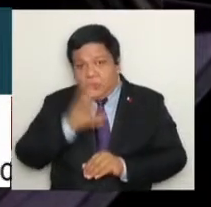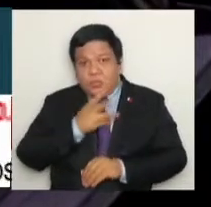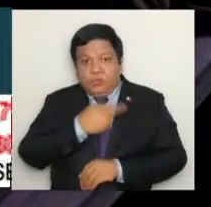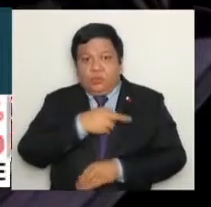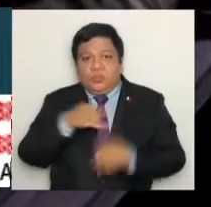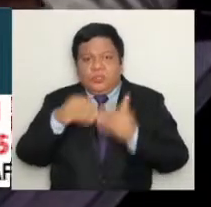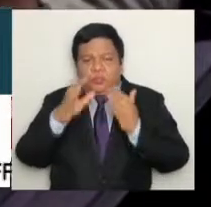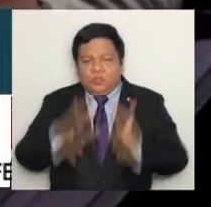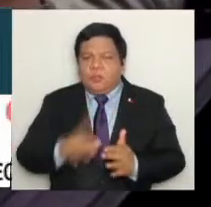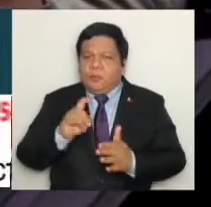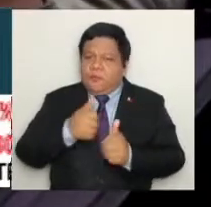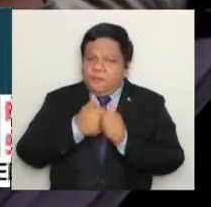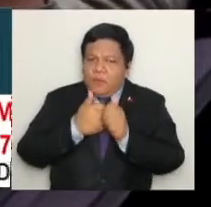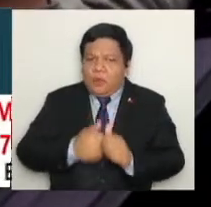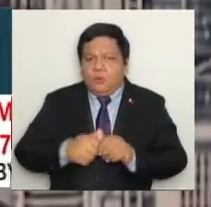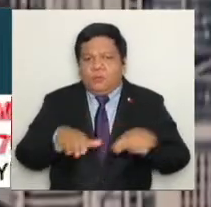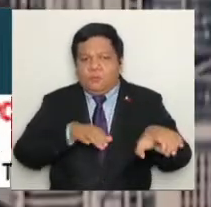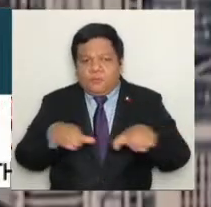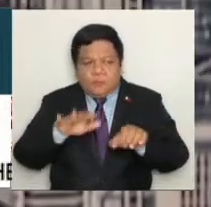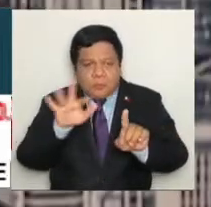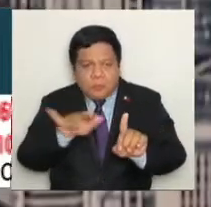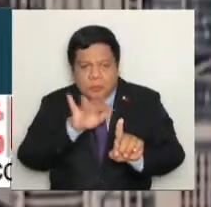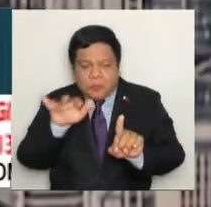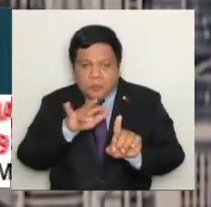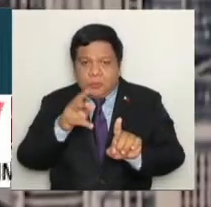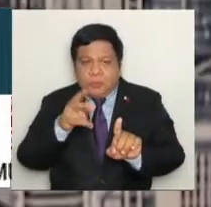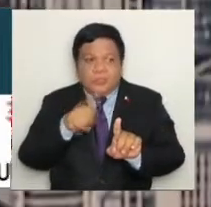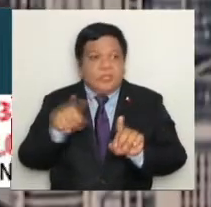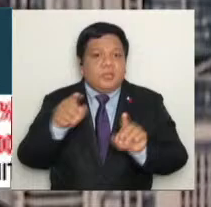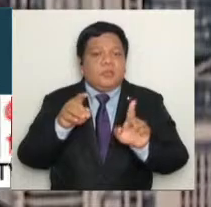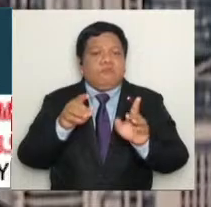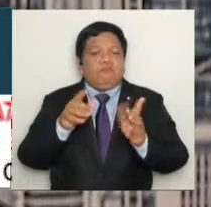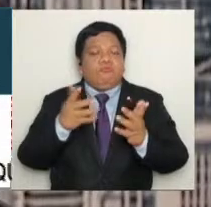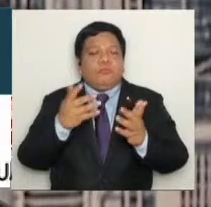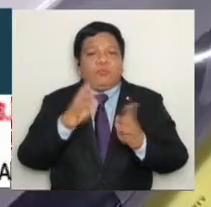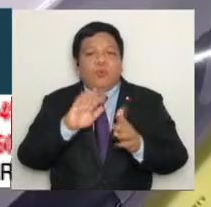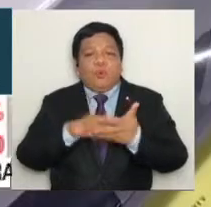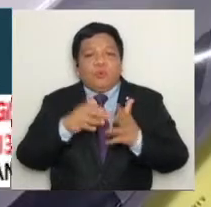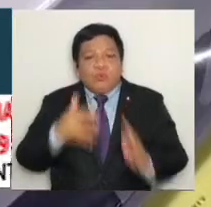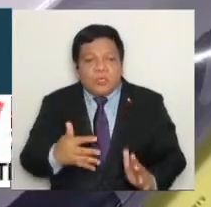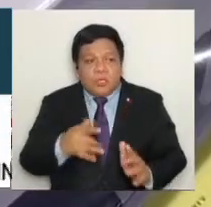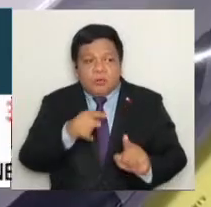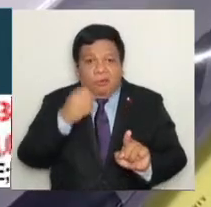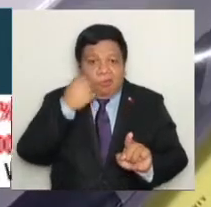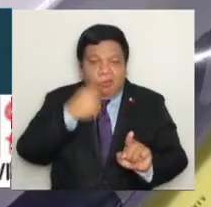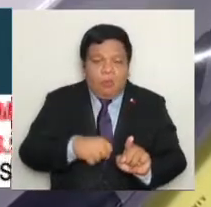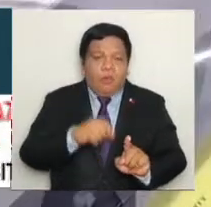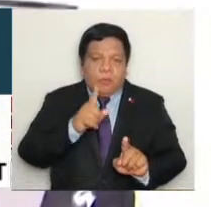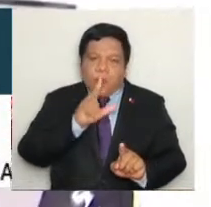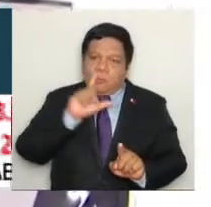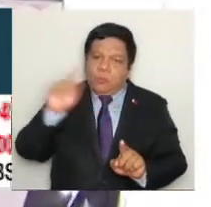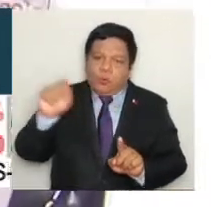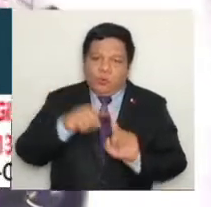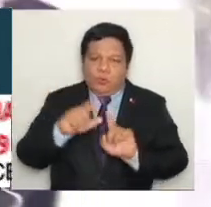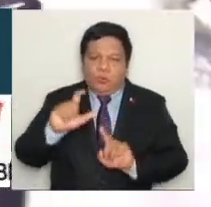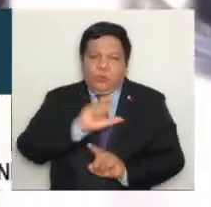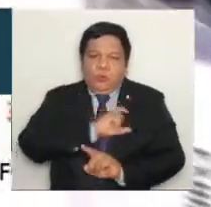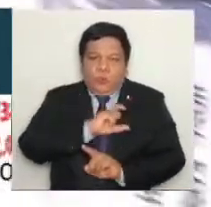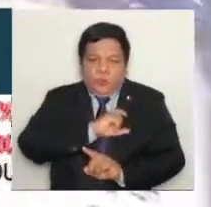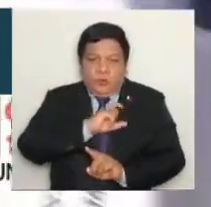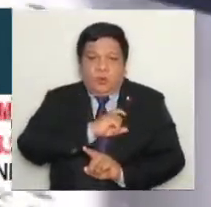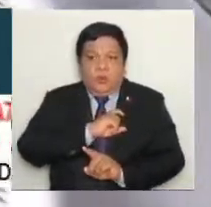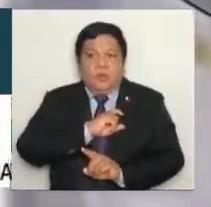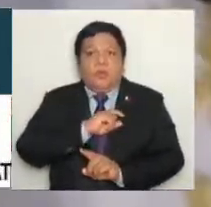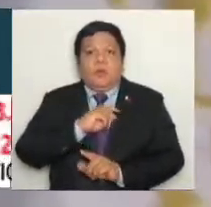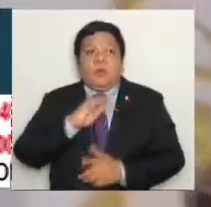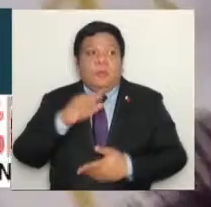the behaviour of teenagers and report those who break the law to the authorities. Officers also froze bank funds